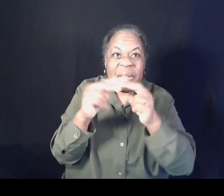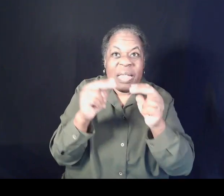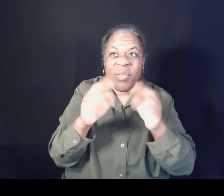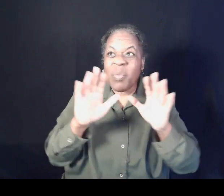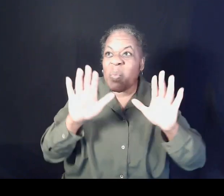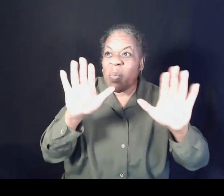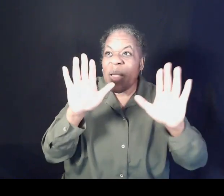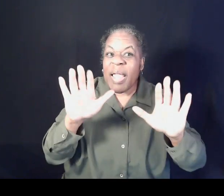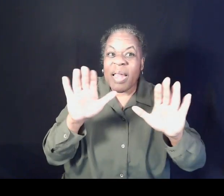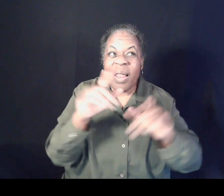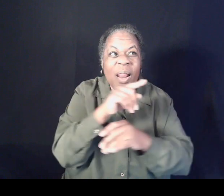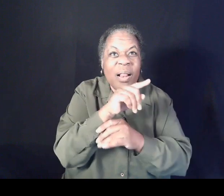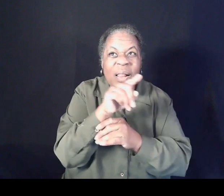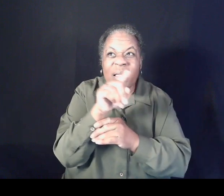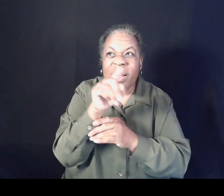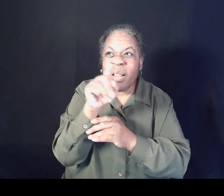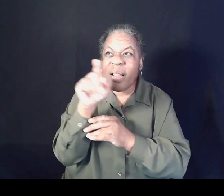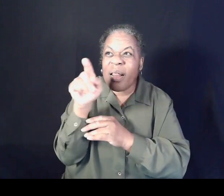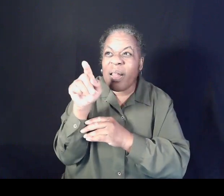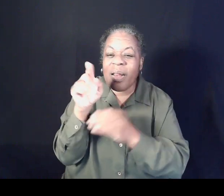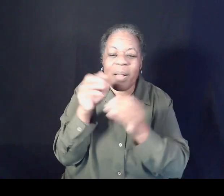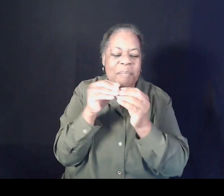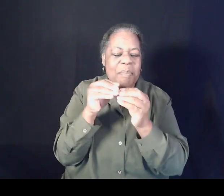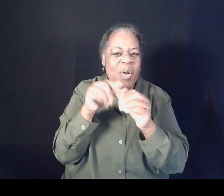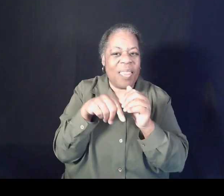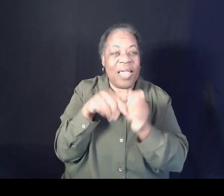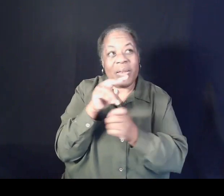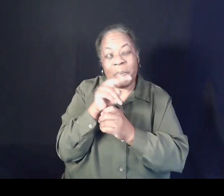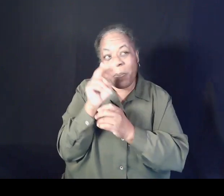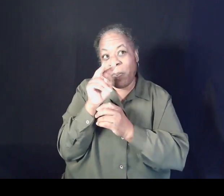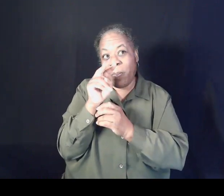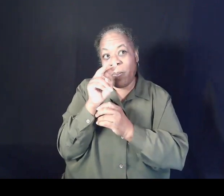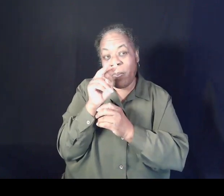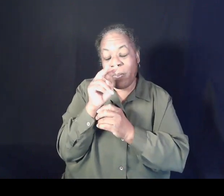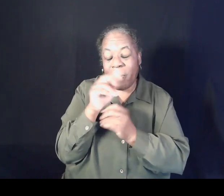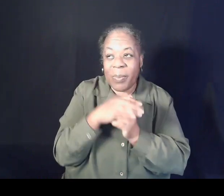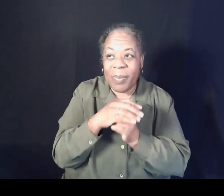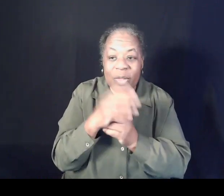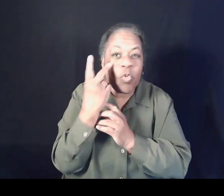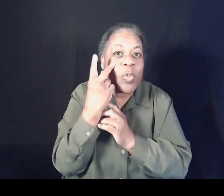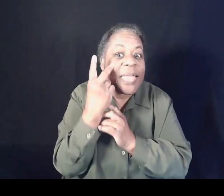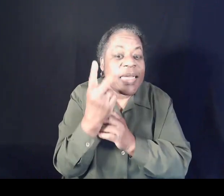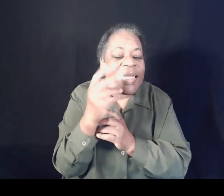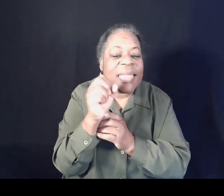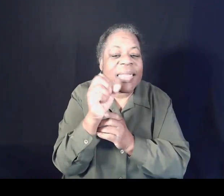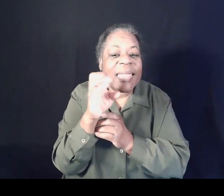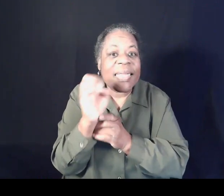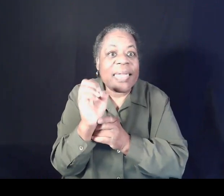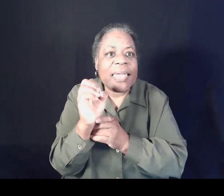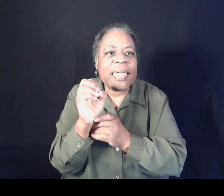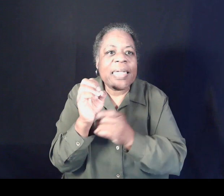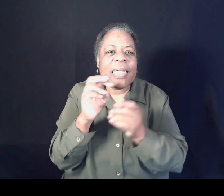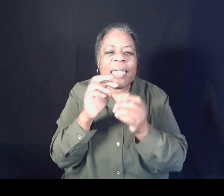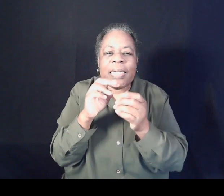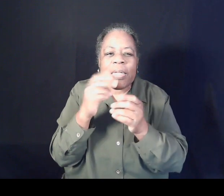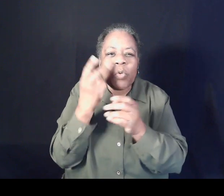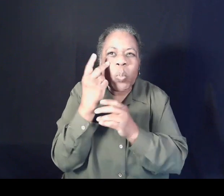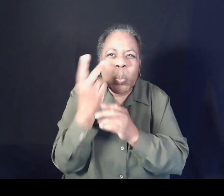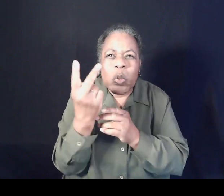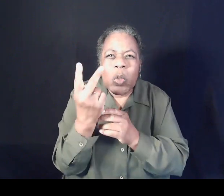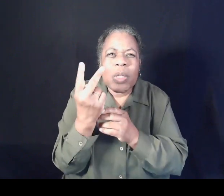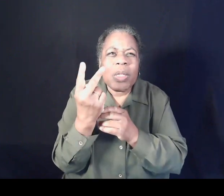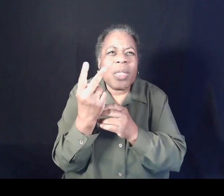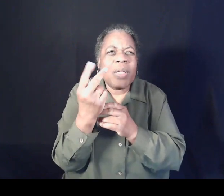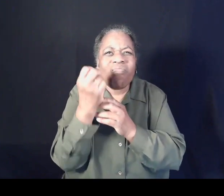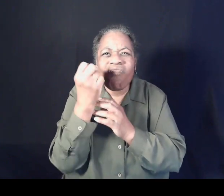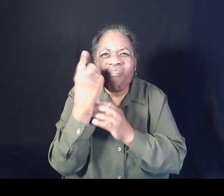them to look, he means more than just take another peek. To see, that word to see means to look with perception. He